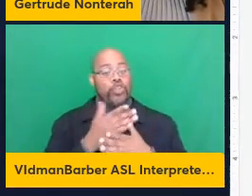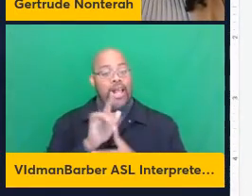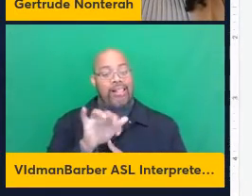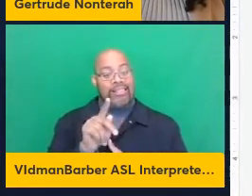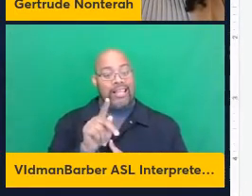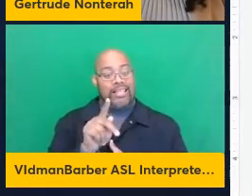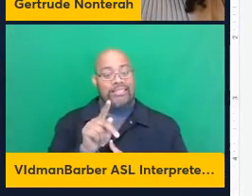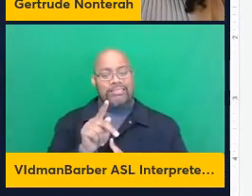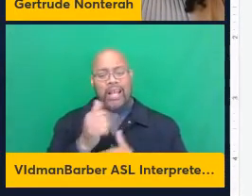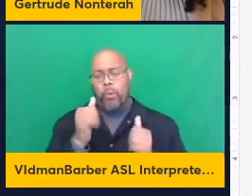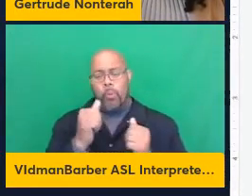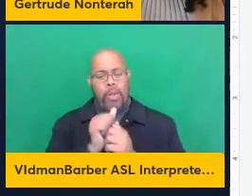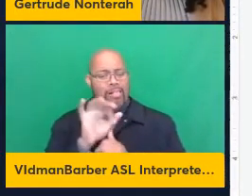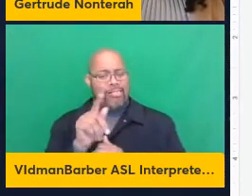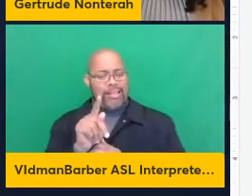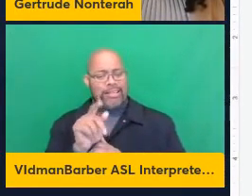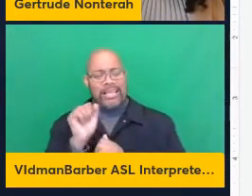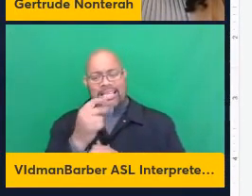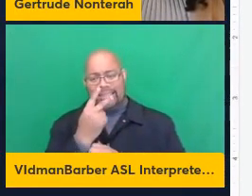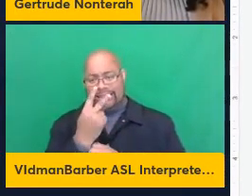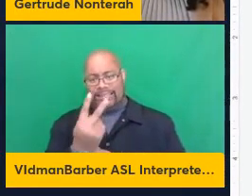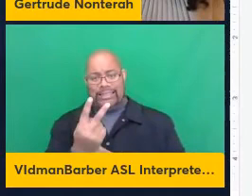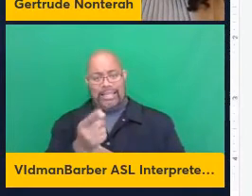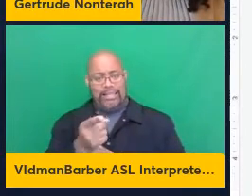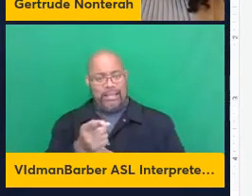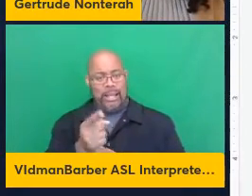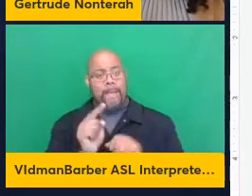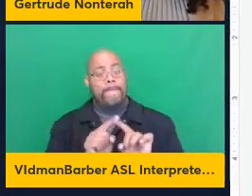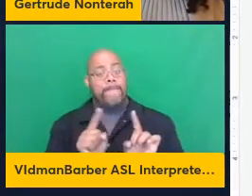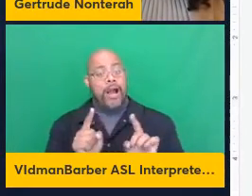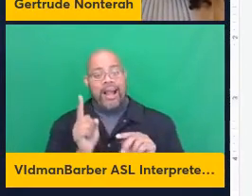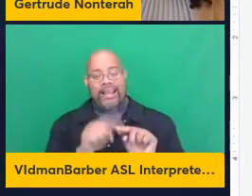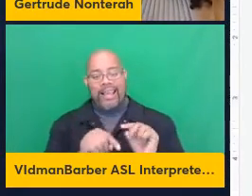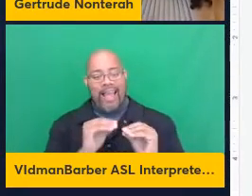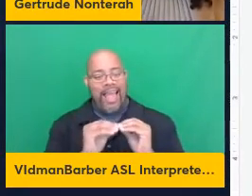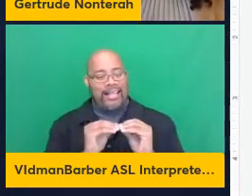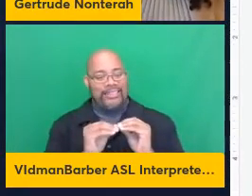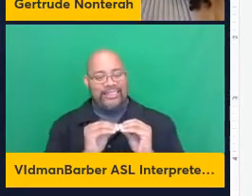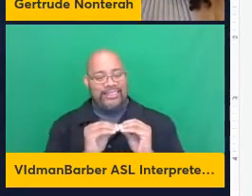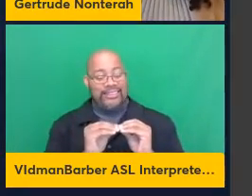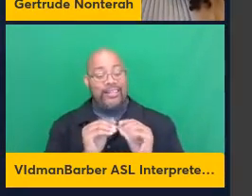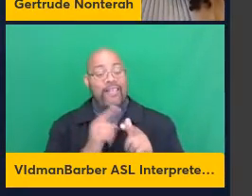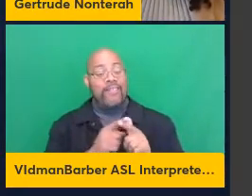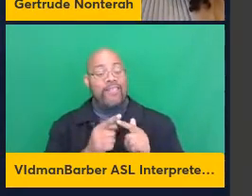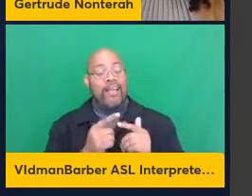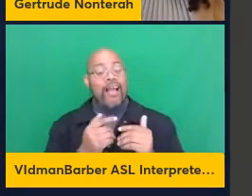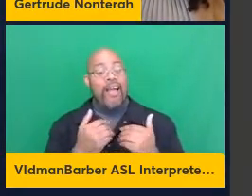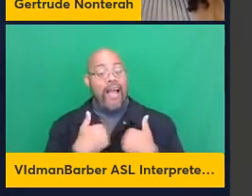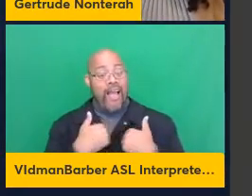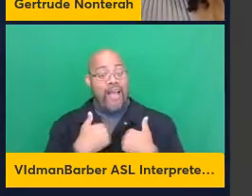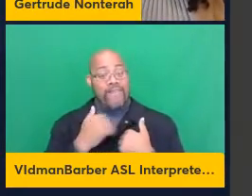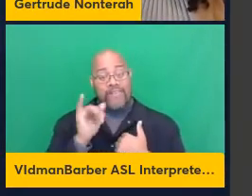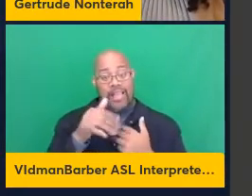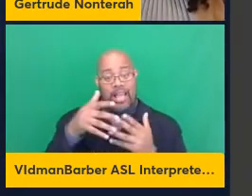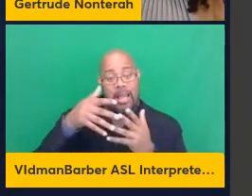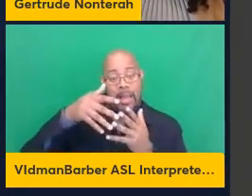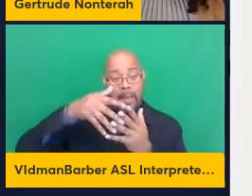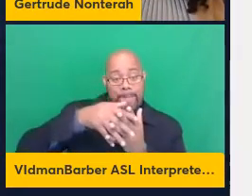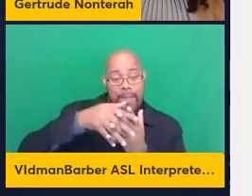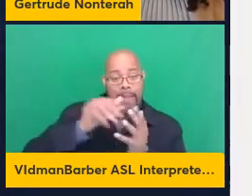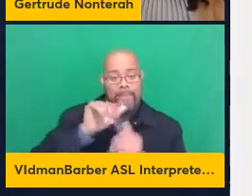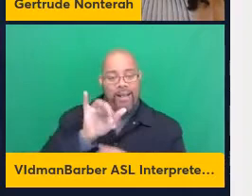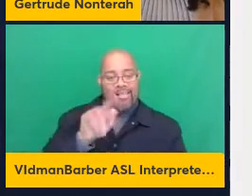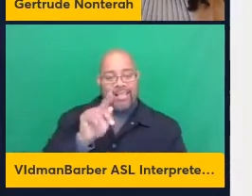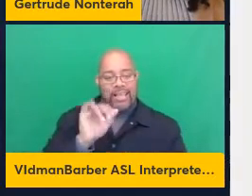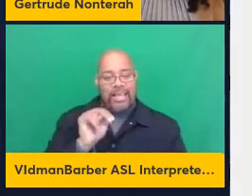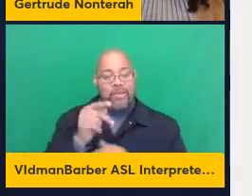this. Anyone with a link can see this, but they cannot edit it. And then I have that embedded in my LinkedIn